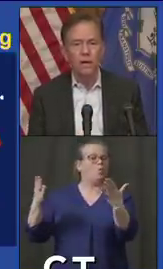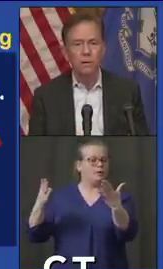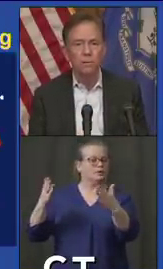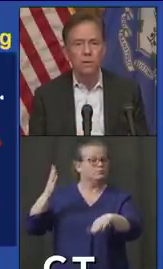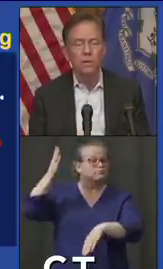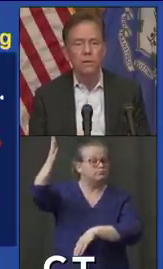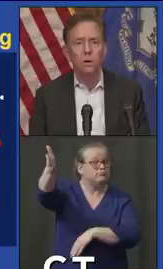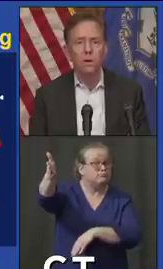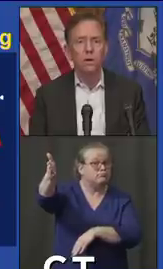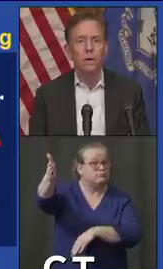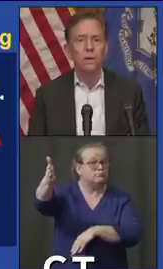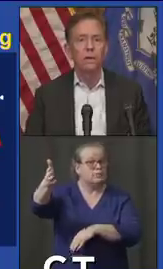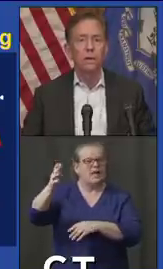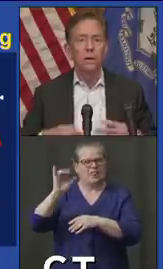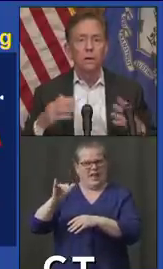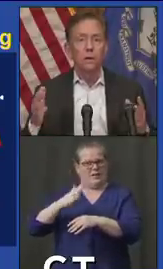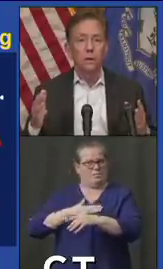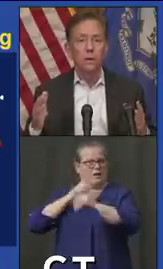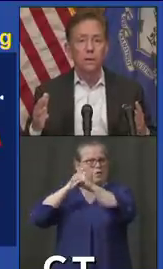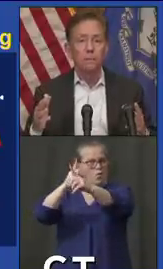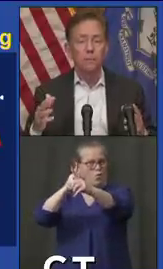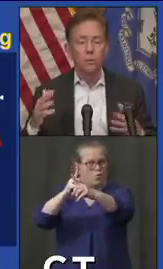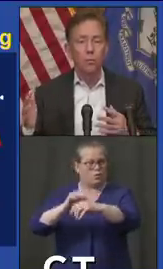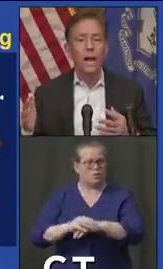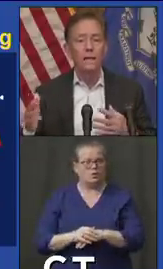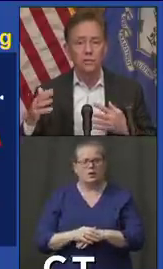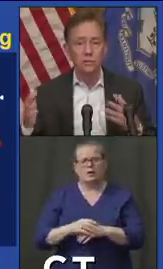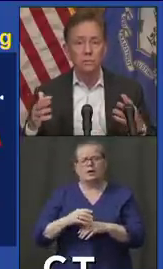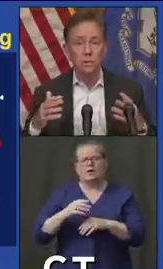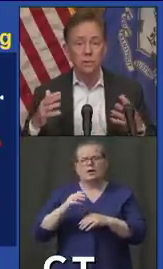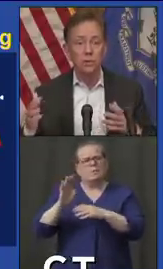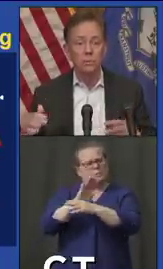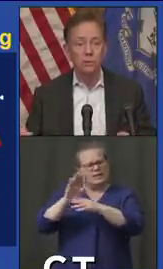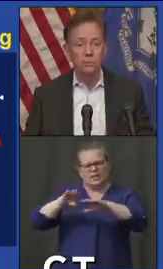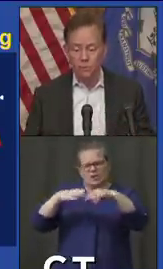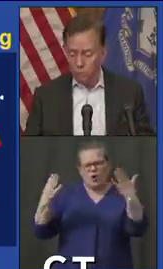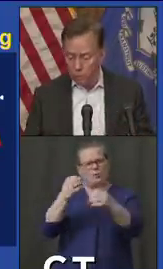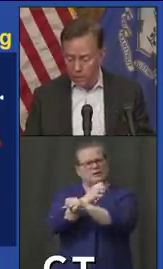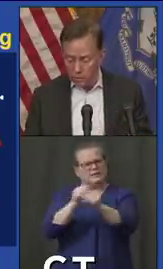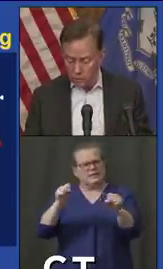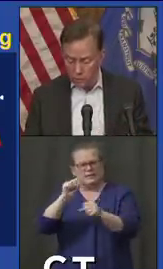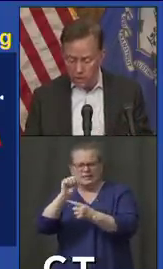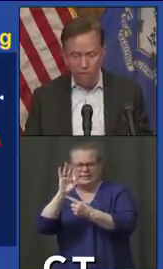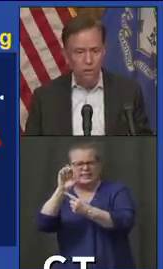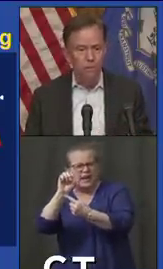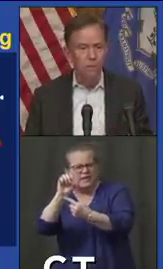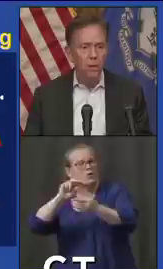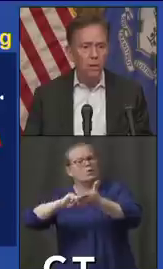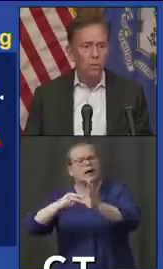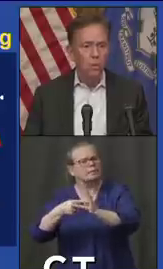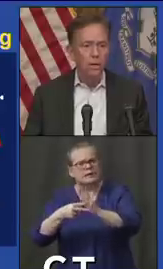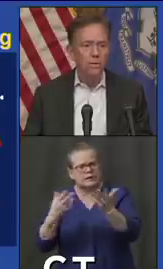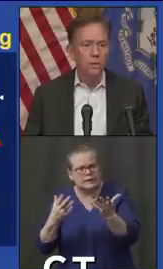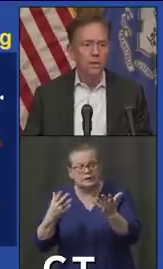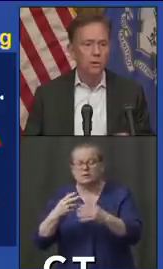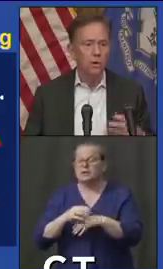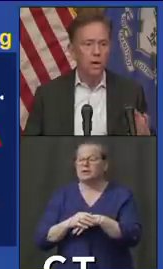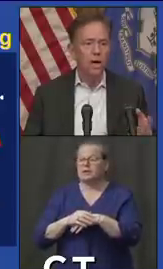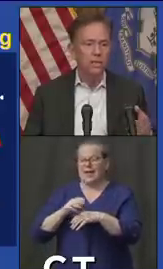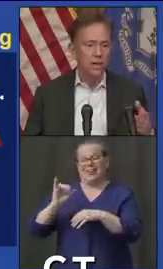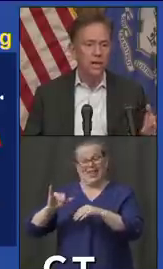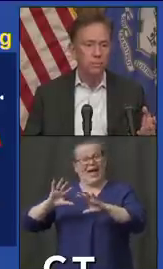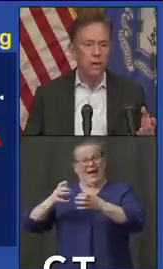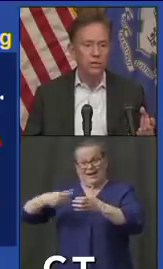is how our committee ranks in terms of what we can do safely. One is what they